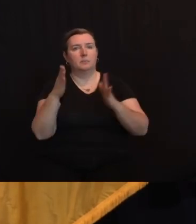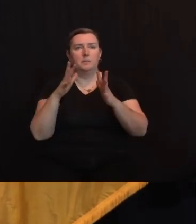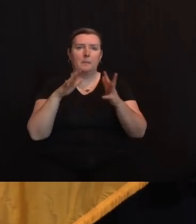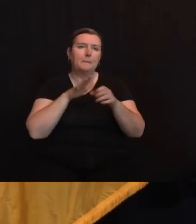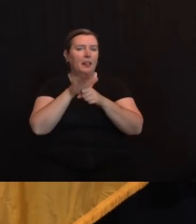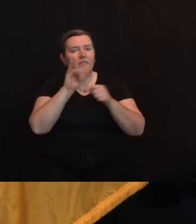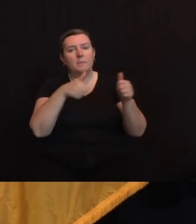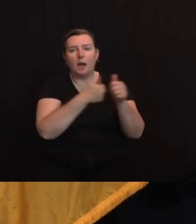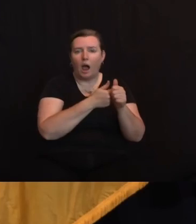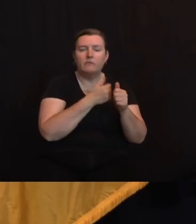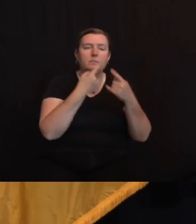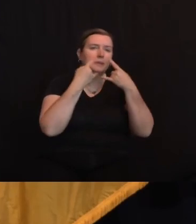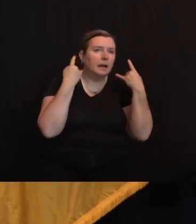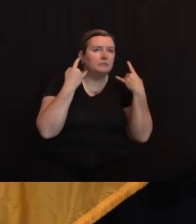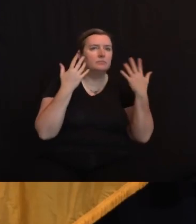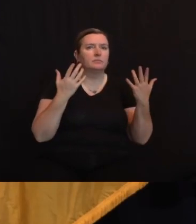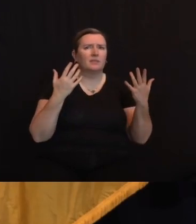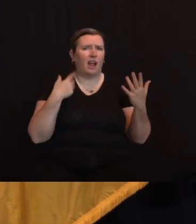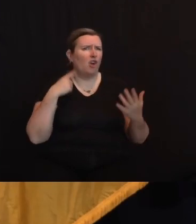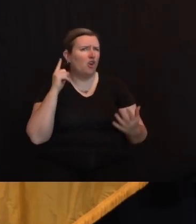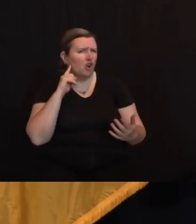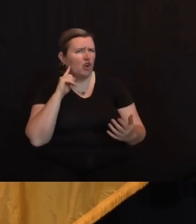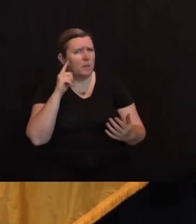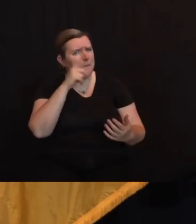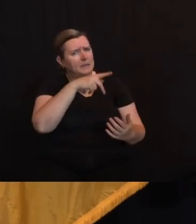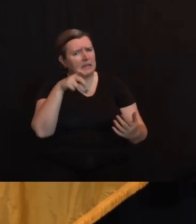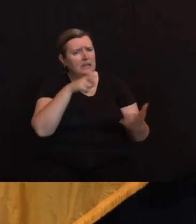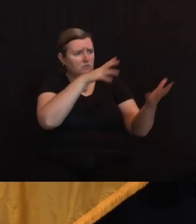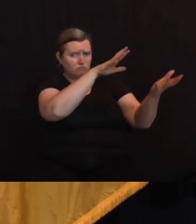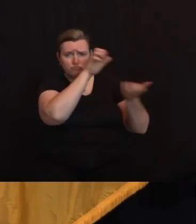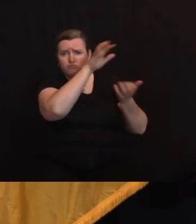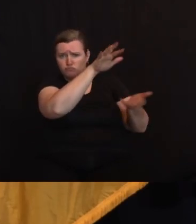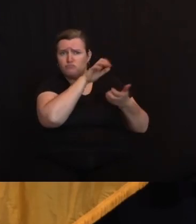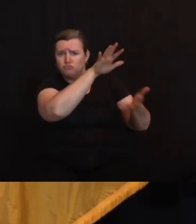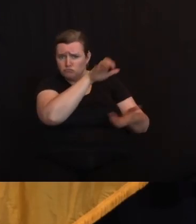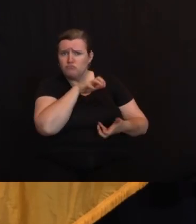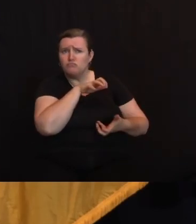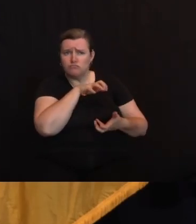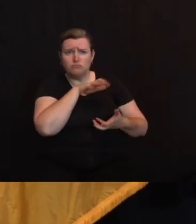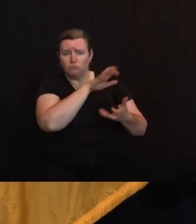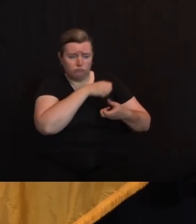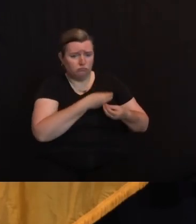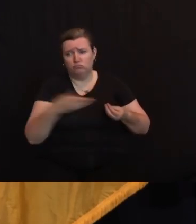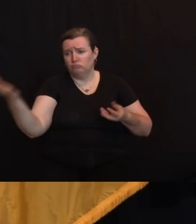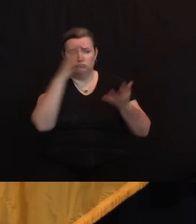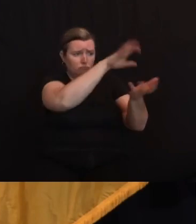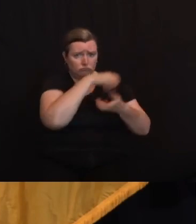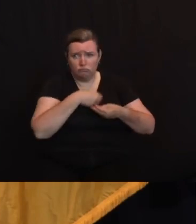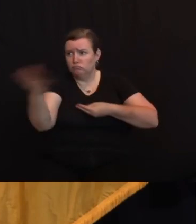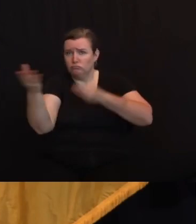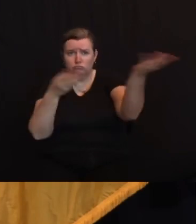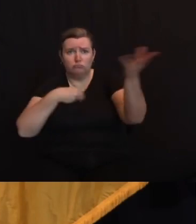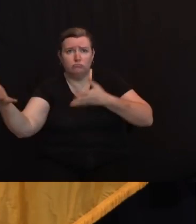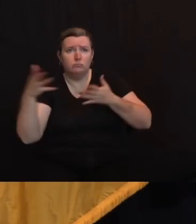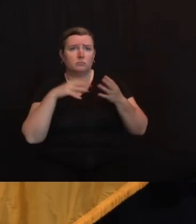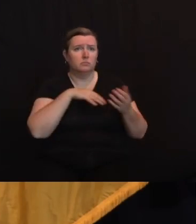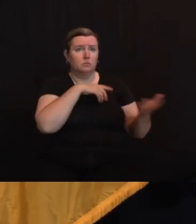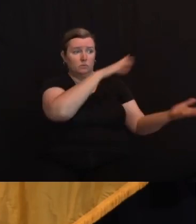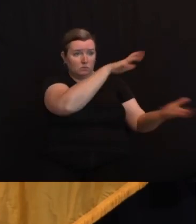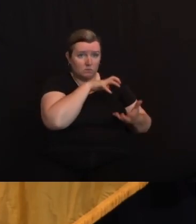knew, the PPE is coming in and we're sending it right back out again, that we're still not where we need to be. Is that a